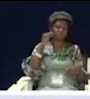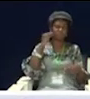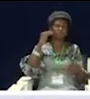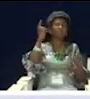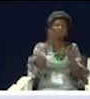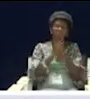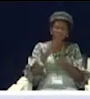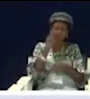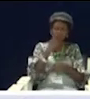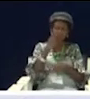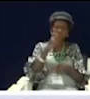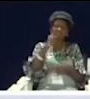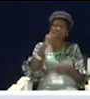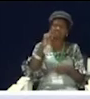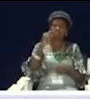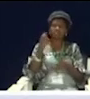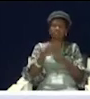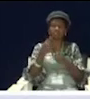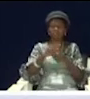Speak a word only,